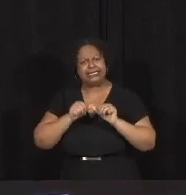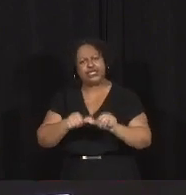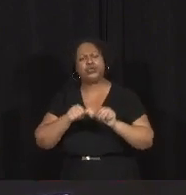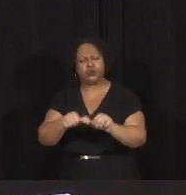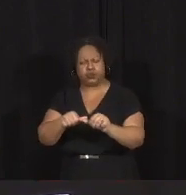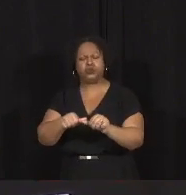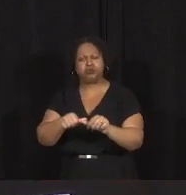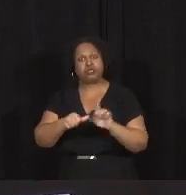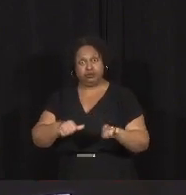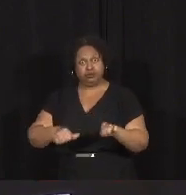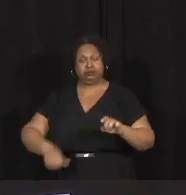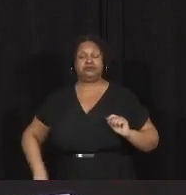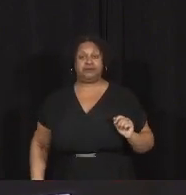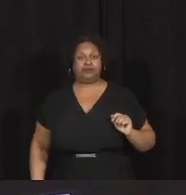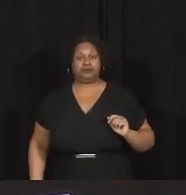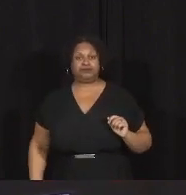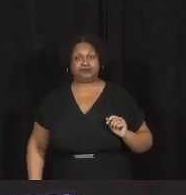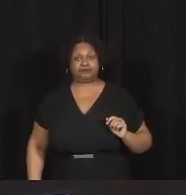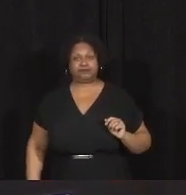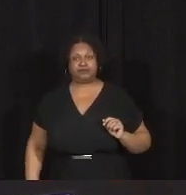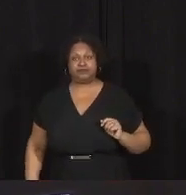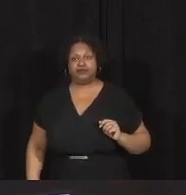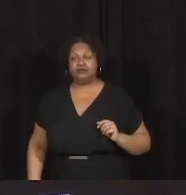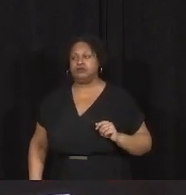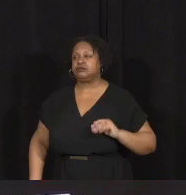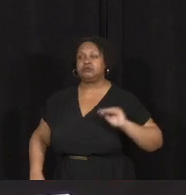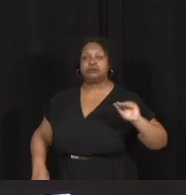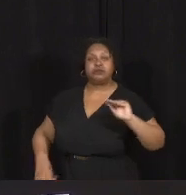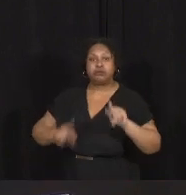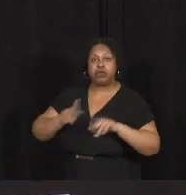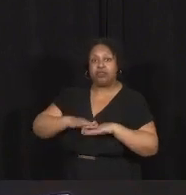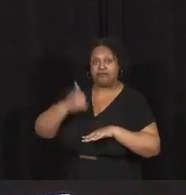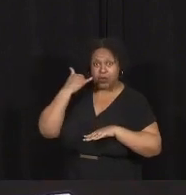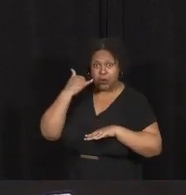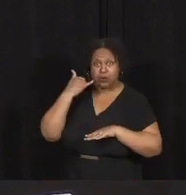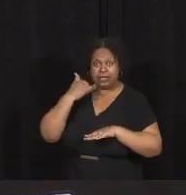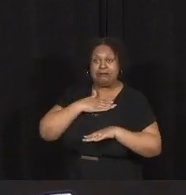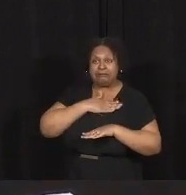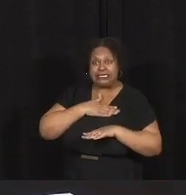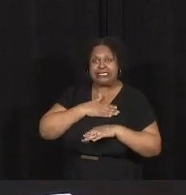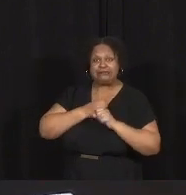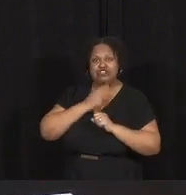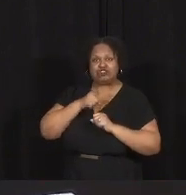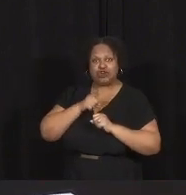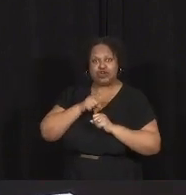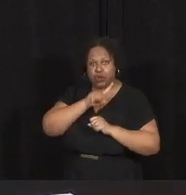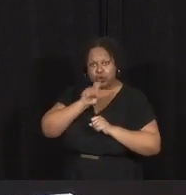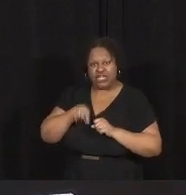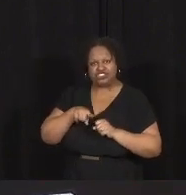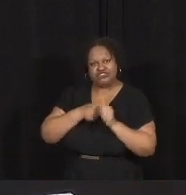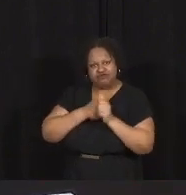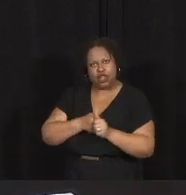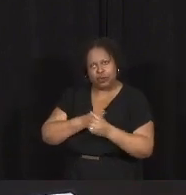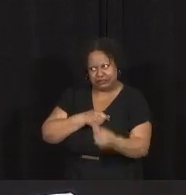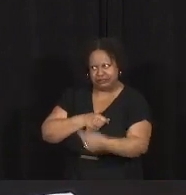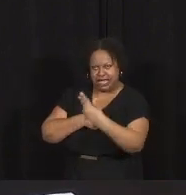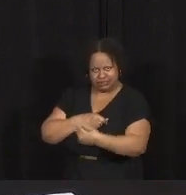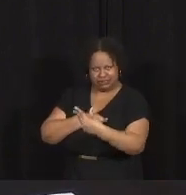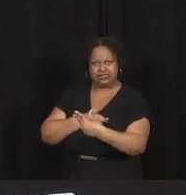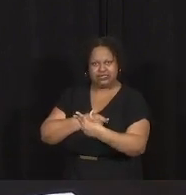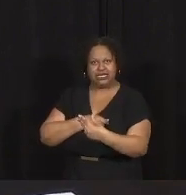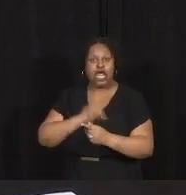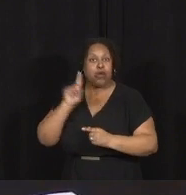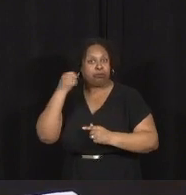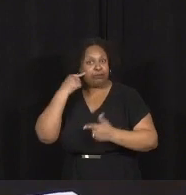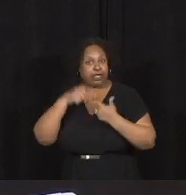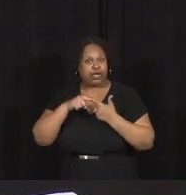just want to remind everyone on the line to please try and keep your questions to what's on the slides. The Premier and the Minister will be able to answer further